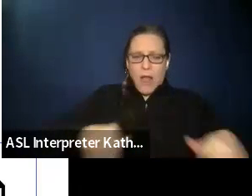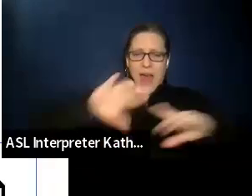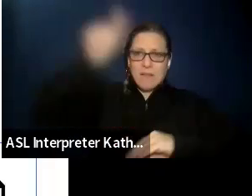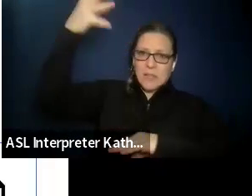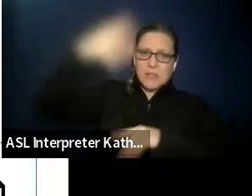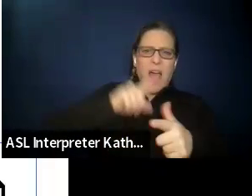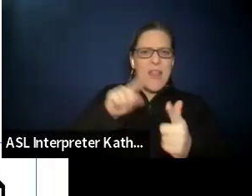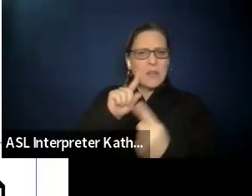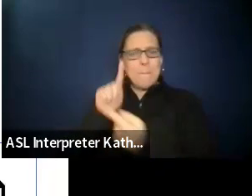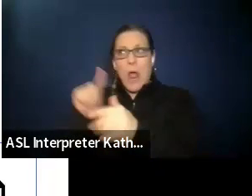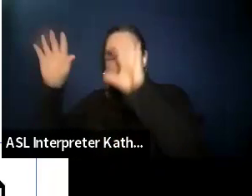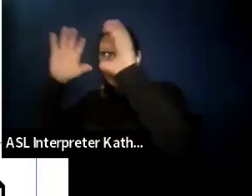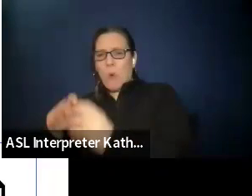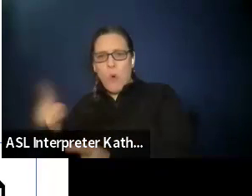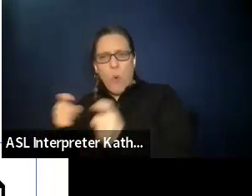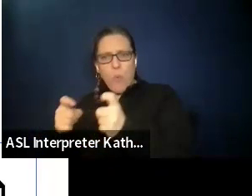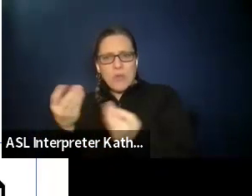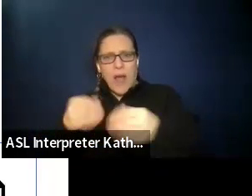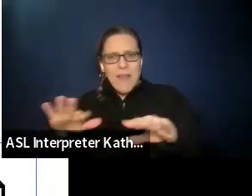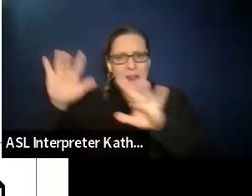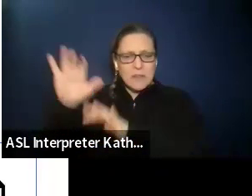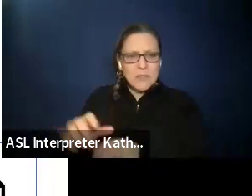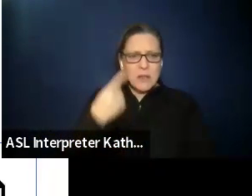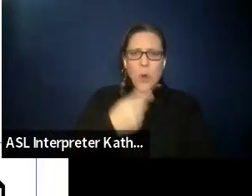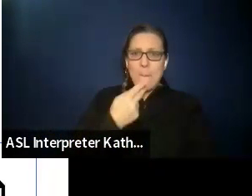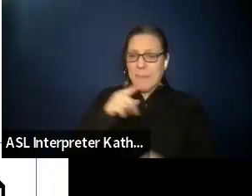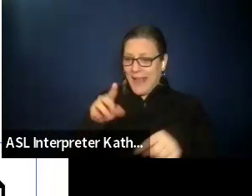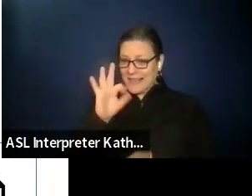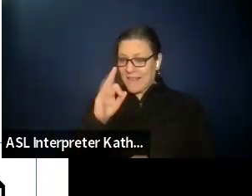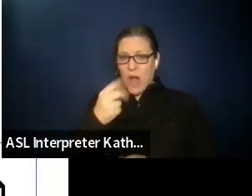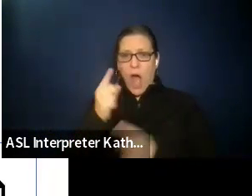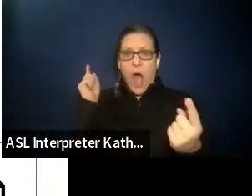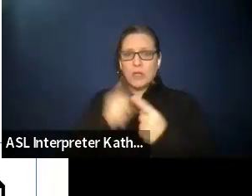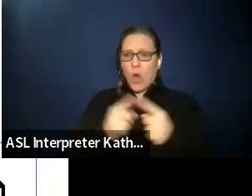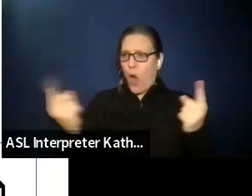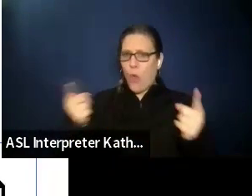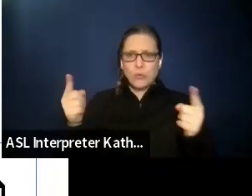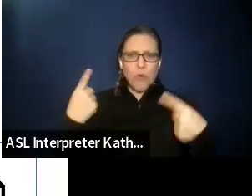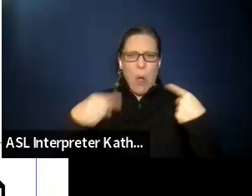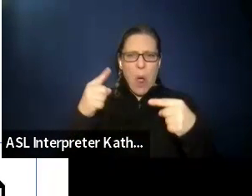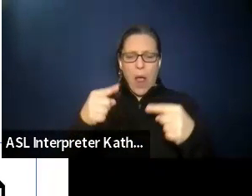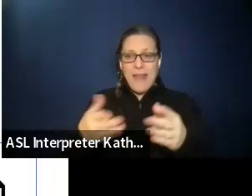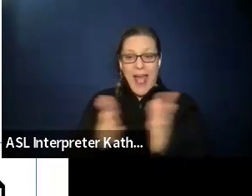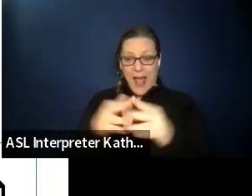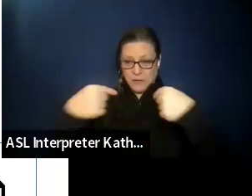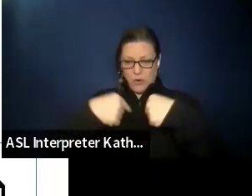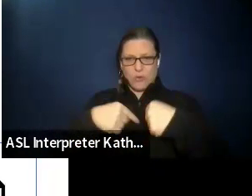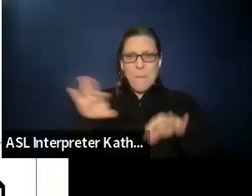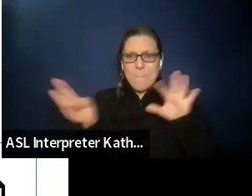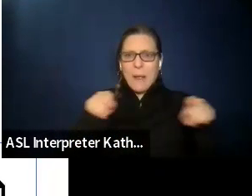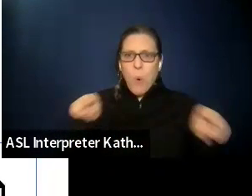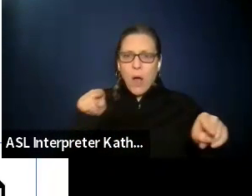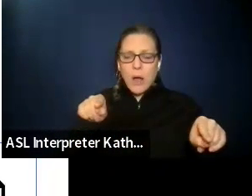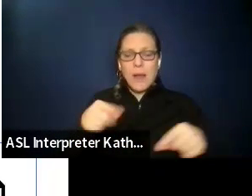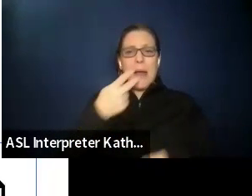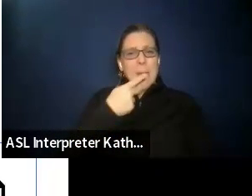meets Snowball, who rules the land of snow. To Pink, it's all fun and games until the two creatures start bickering and ask her to pick a side. It's up to Pink to